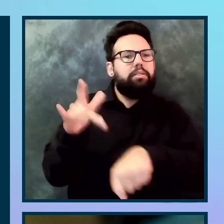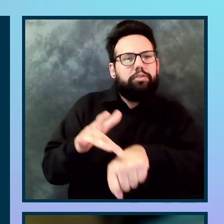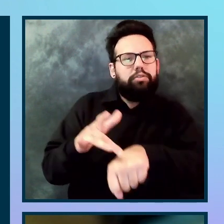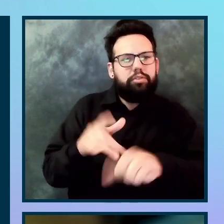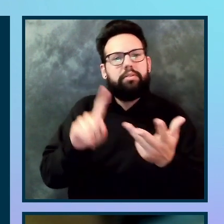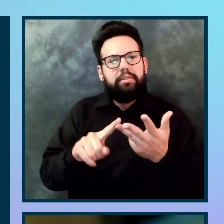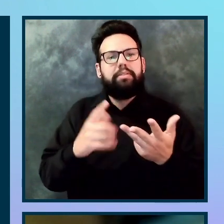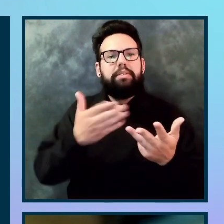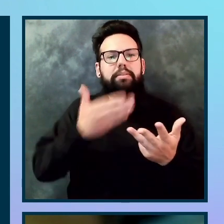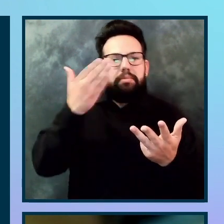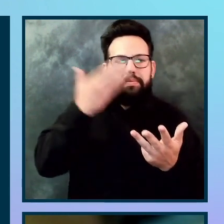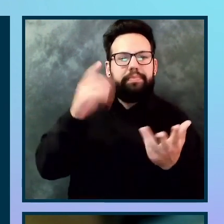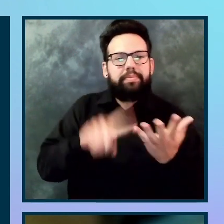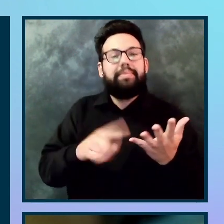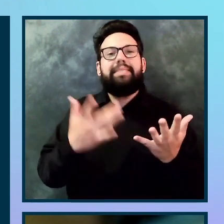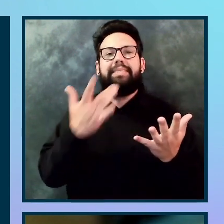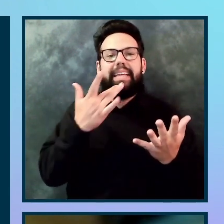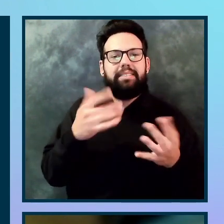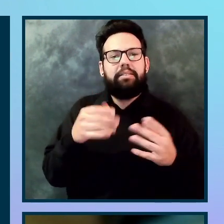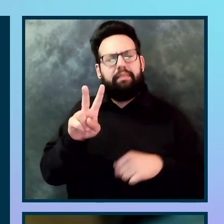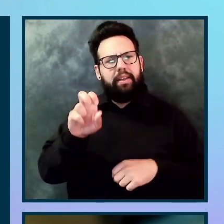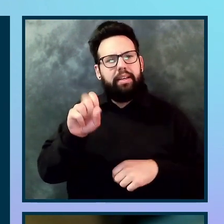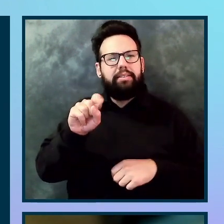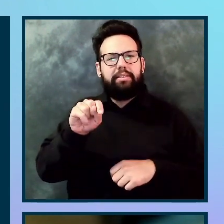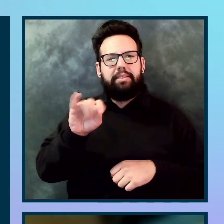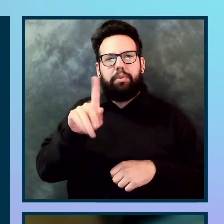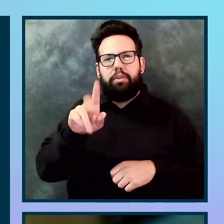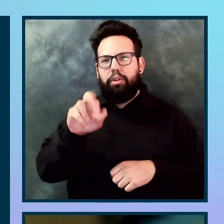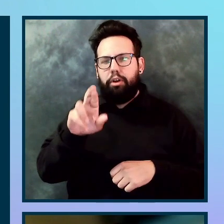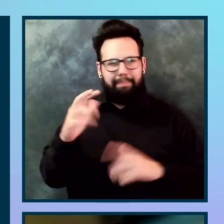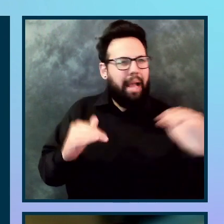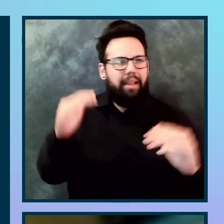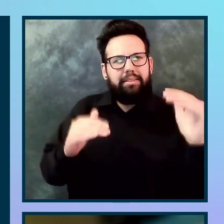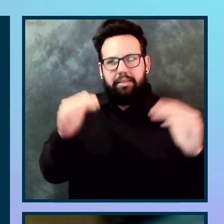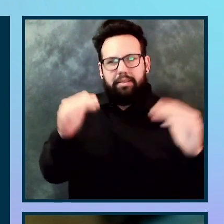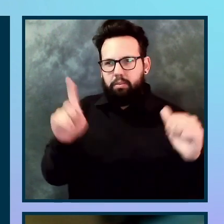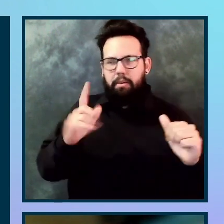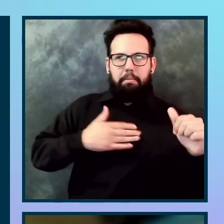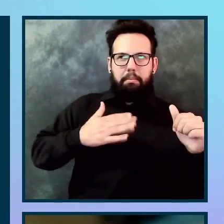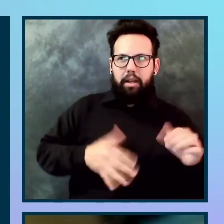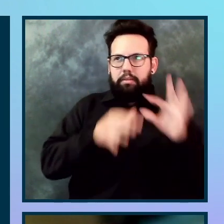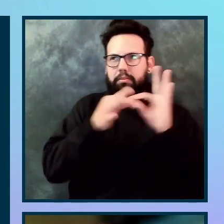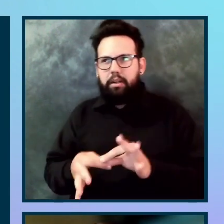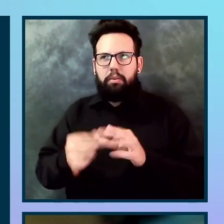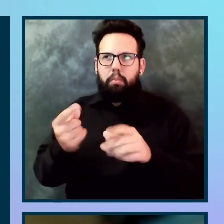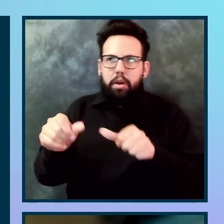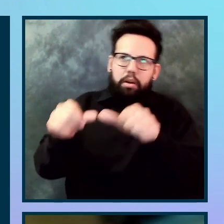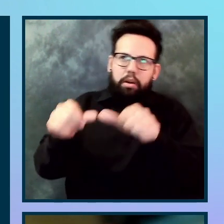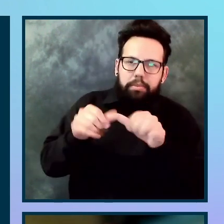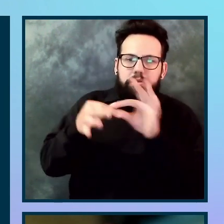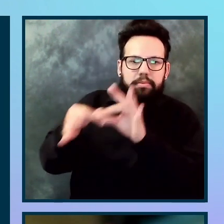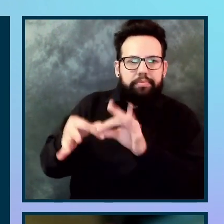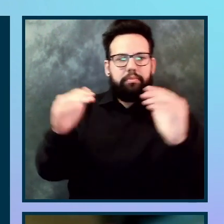vestibular, which is knowing about movement and balance and understanding where the body is in space, and also